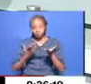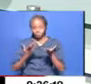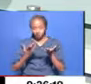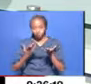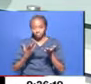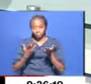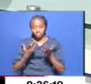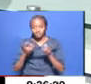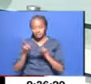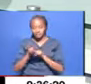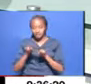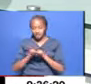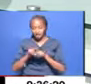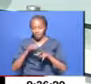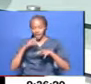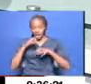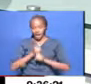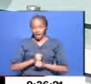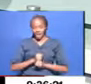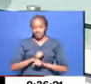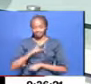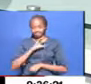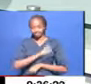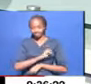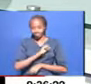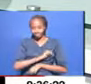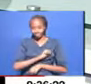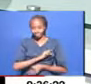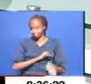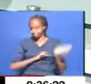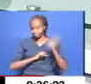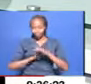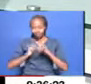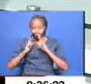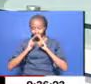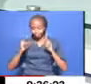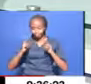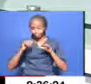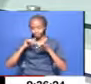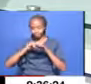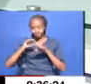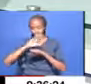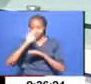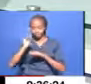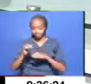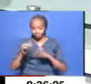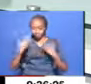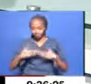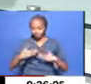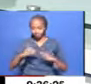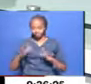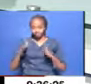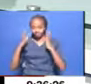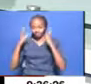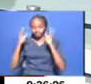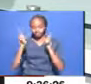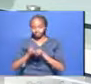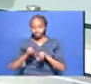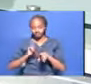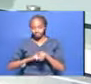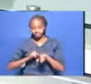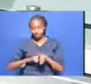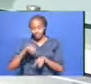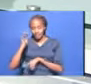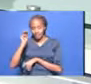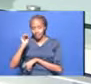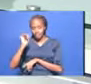courage, and resilience towards the restoration of peace around Africa is commendable. Well, our features reporter Nisi Imano had a